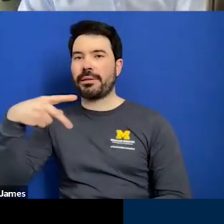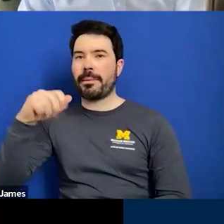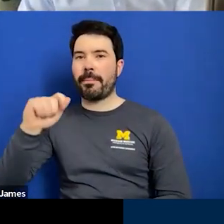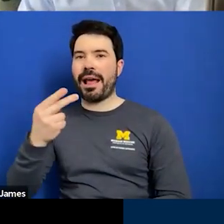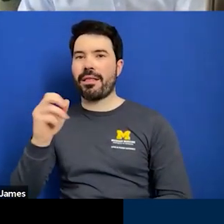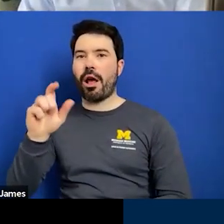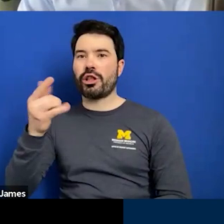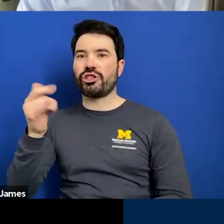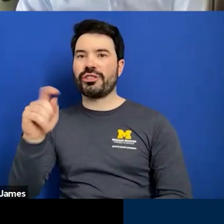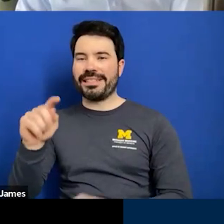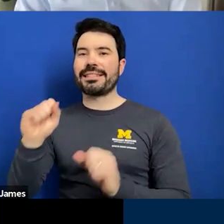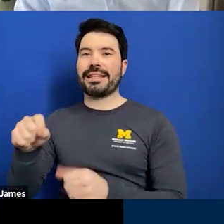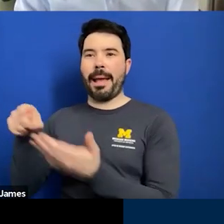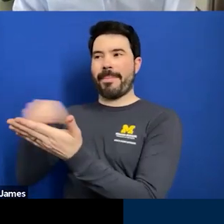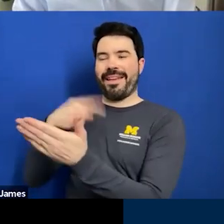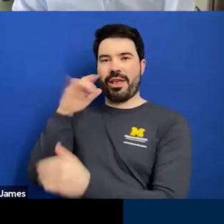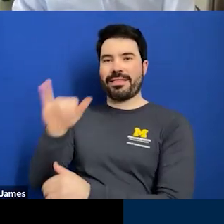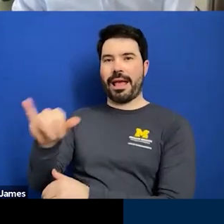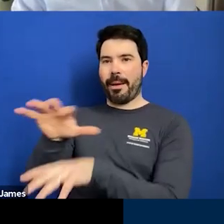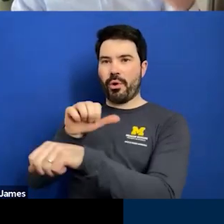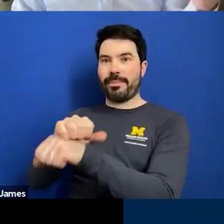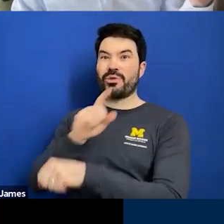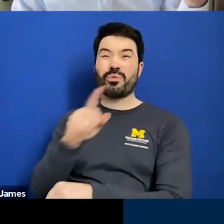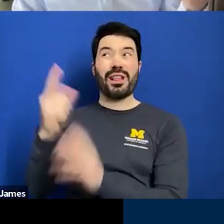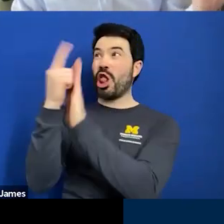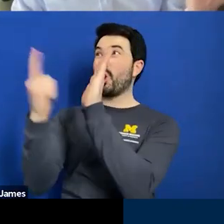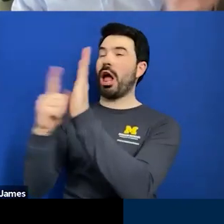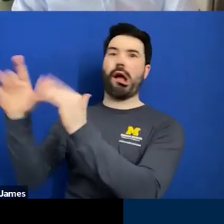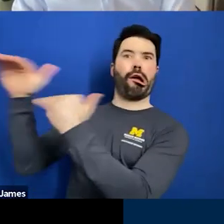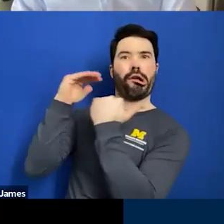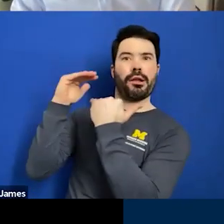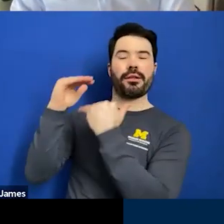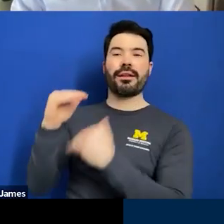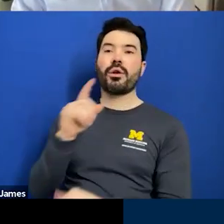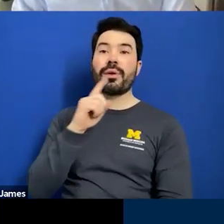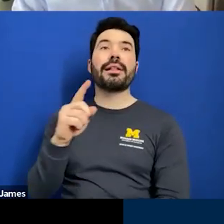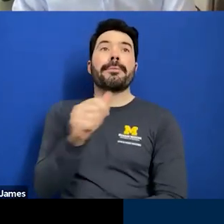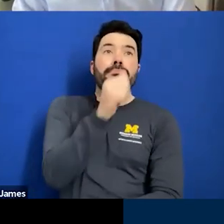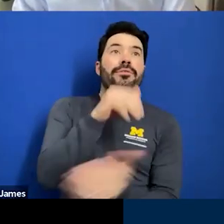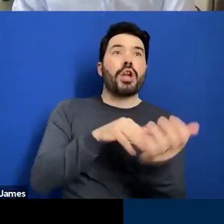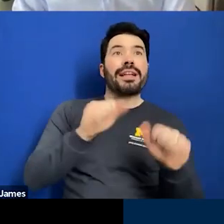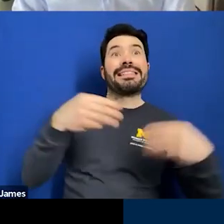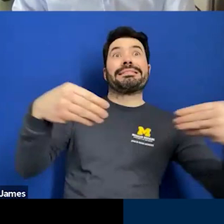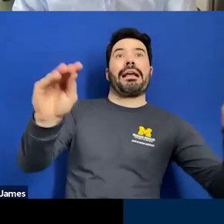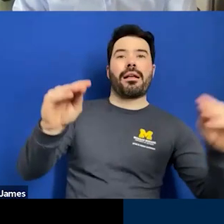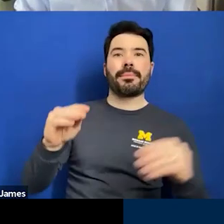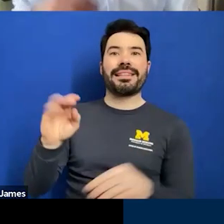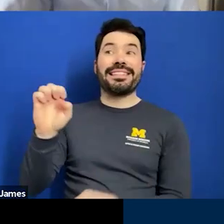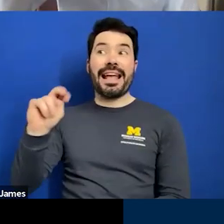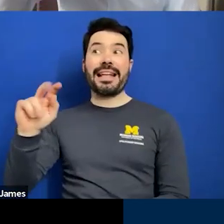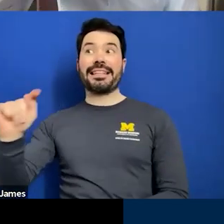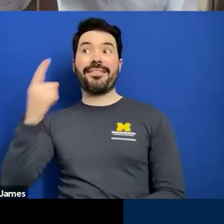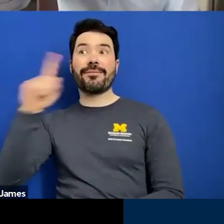statutorily limited. ENTs in private practice just care about selling hearing aids for the most part, and ENTs in academic